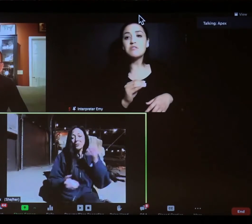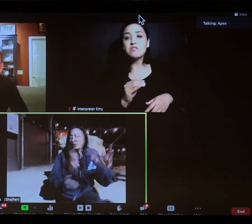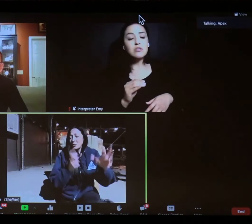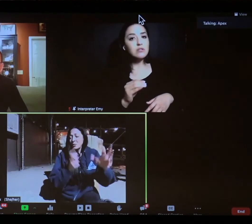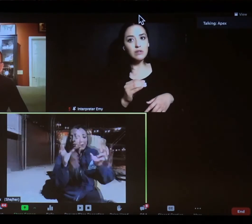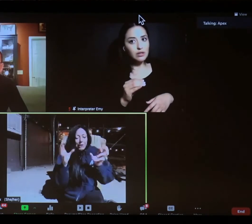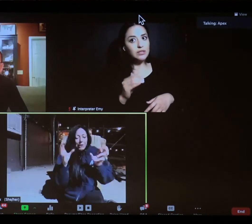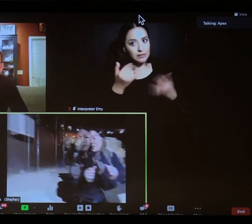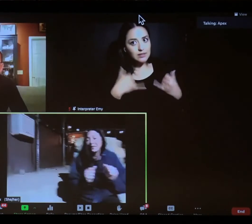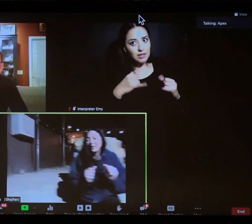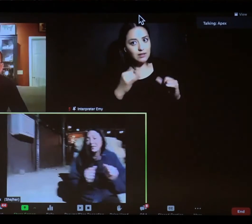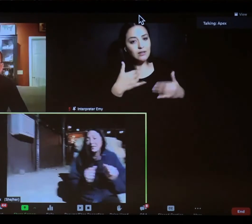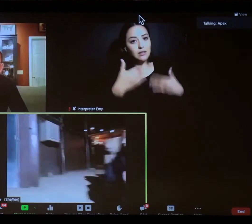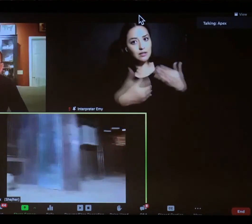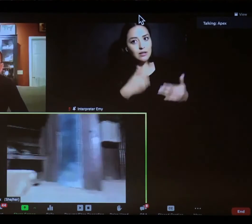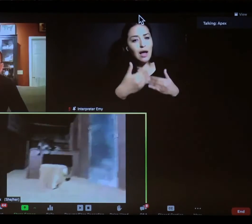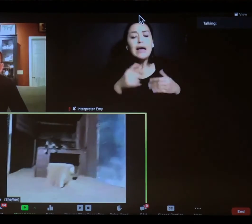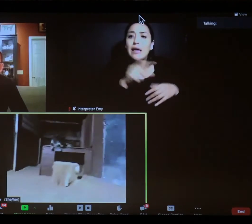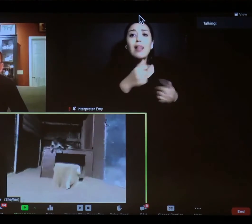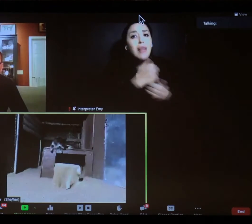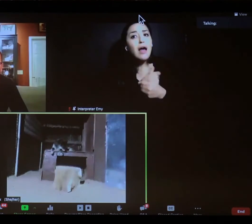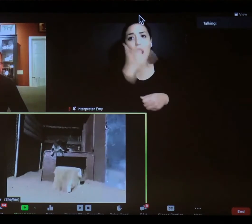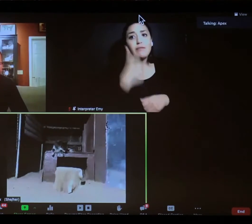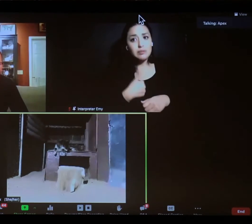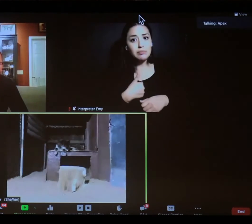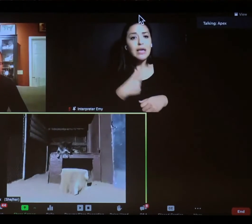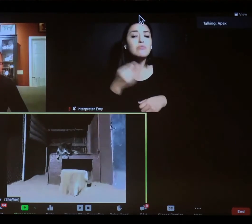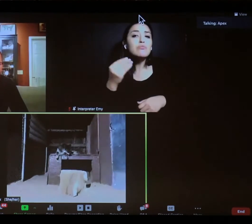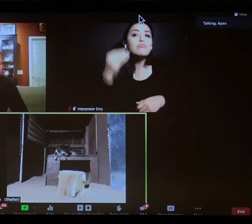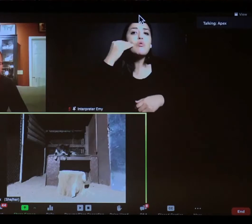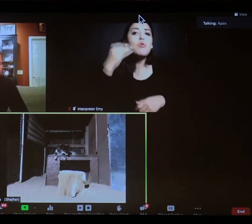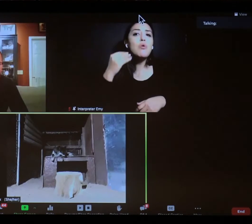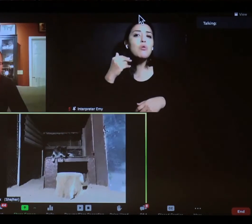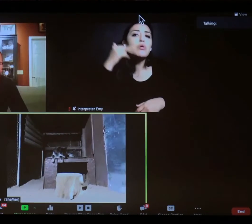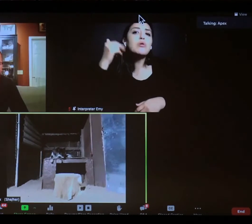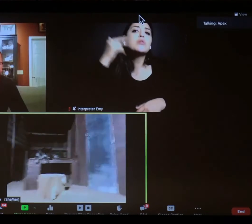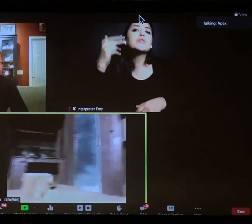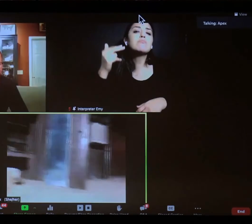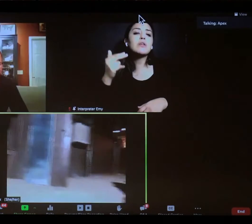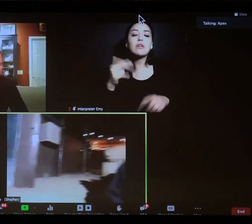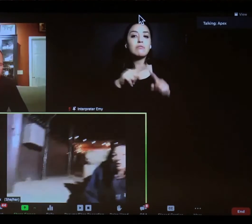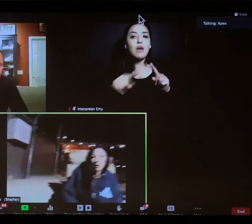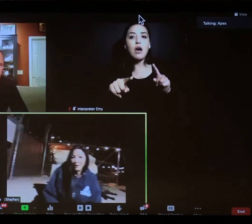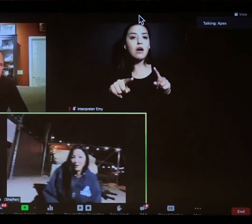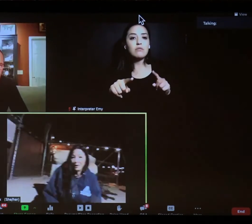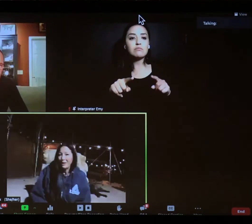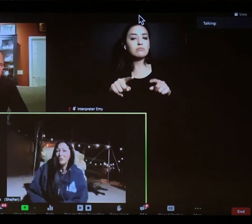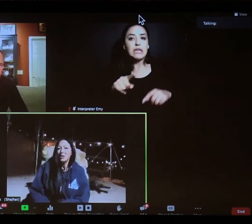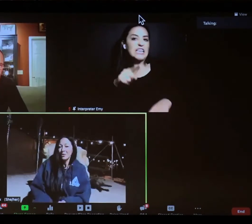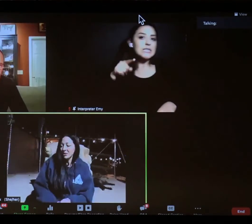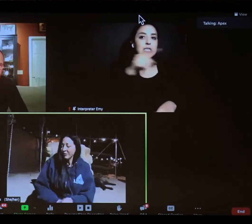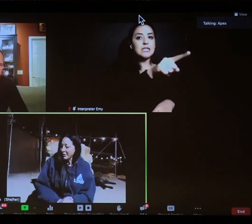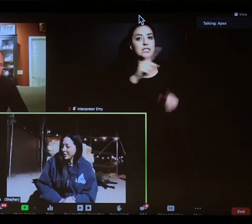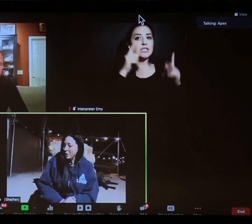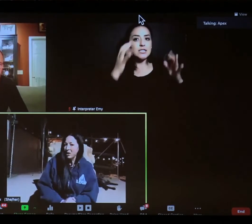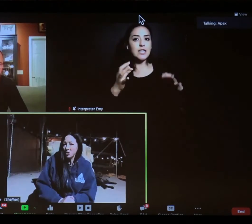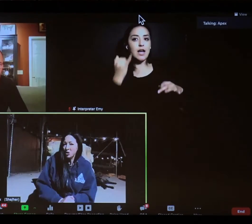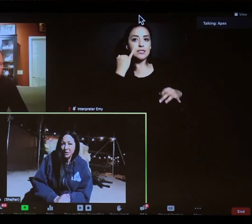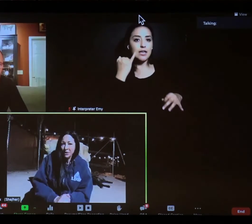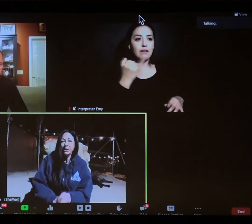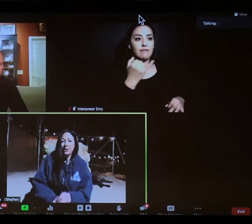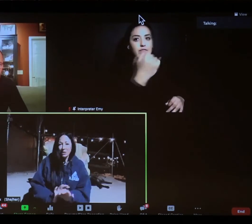booty scratches, and he allows me to leash him, but it all is on his own terms, and I always have to make sure it's done very slowly and gently